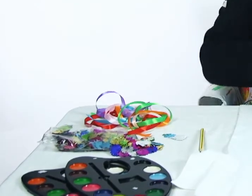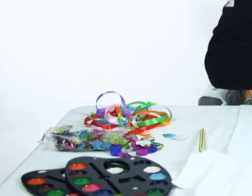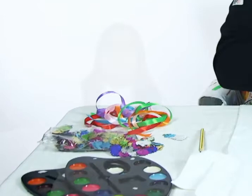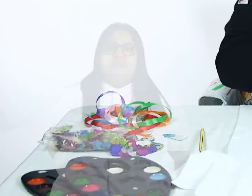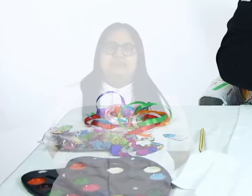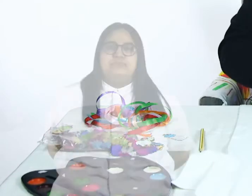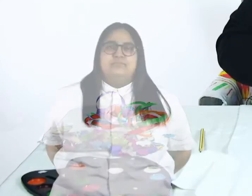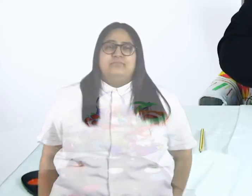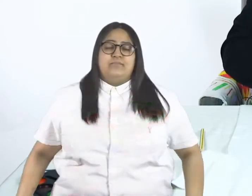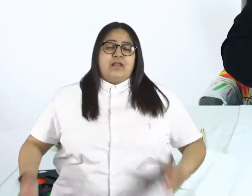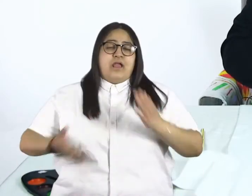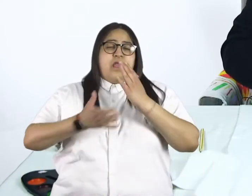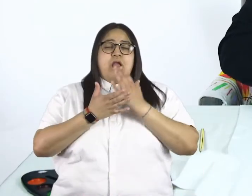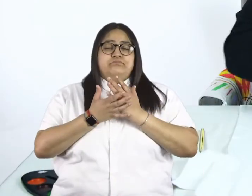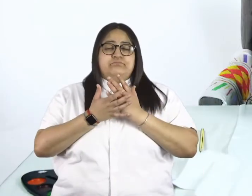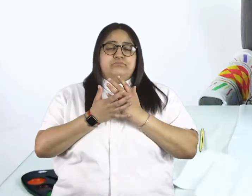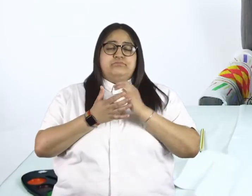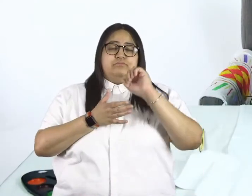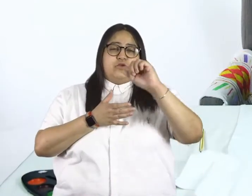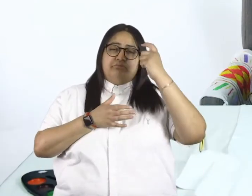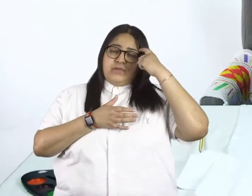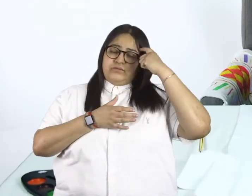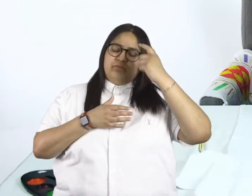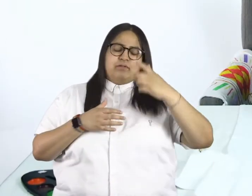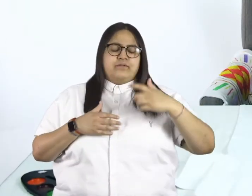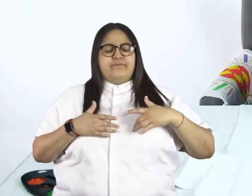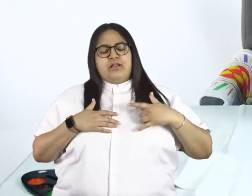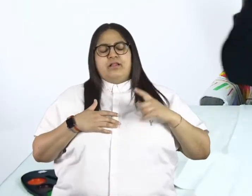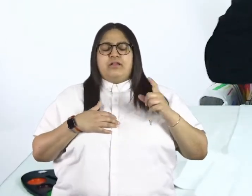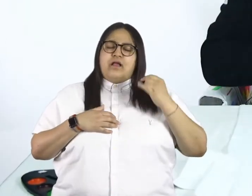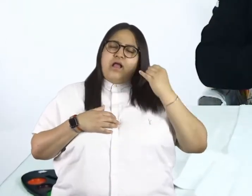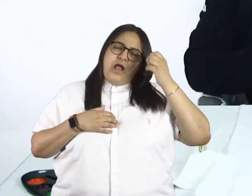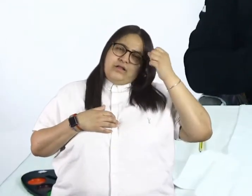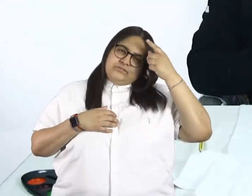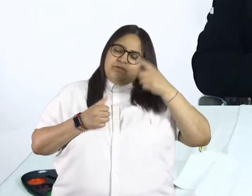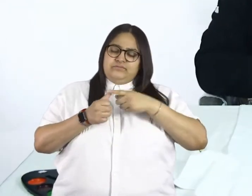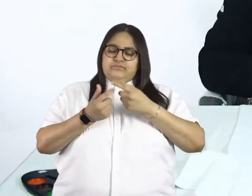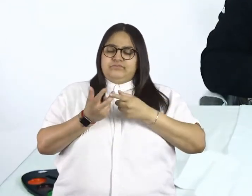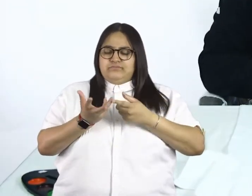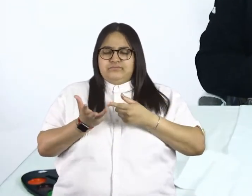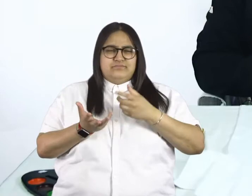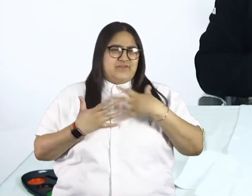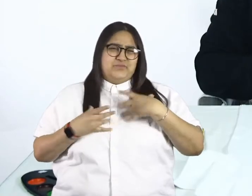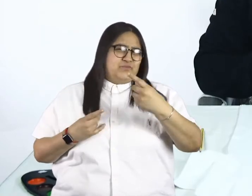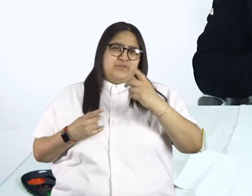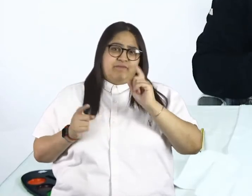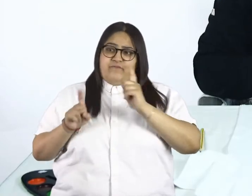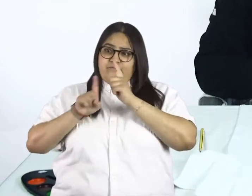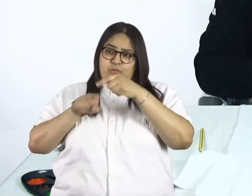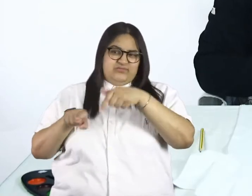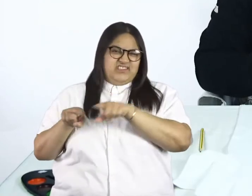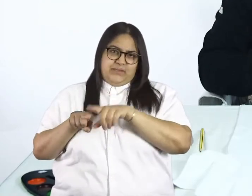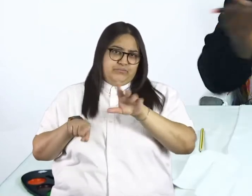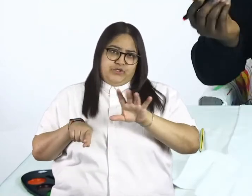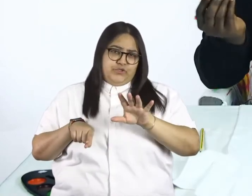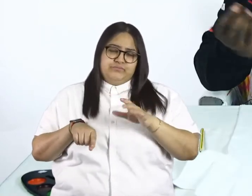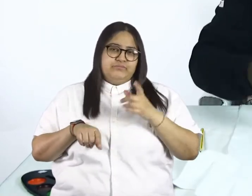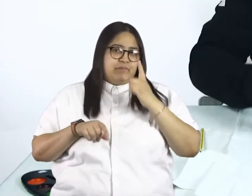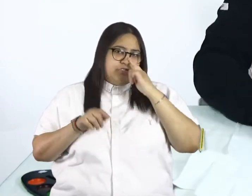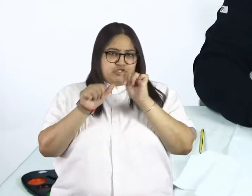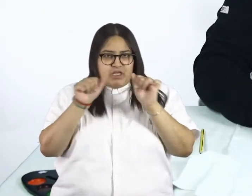anything that comes to mind, springs to mind. So you could have, let's think, maybe shapes,